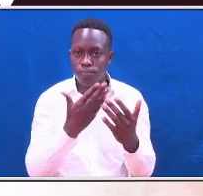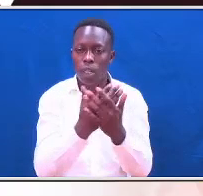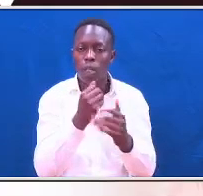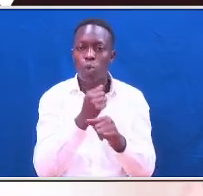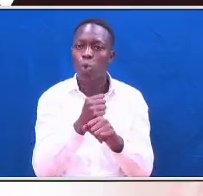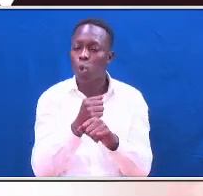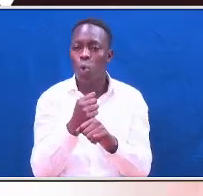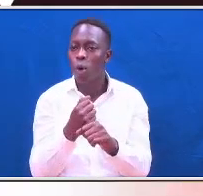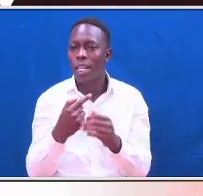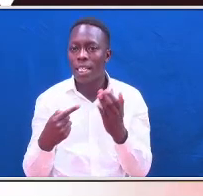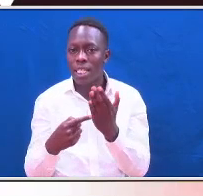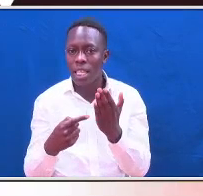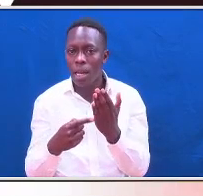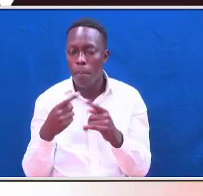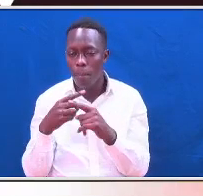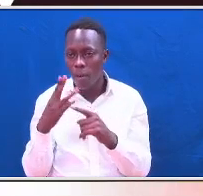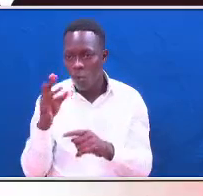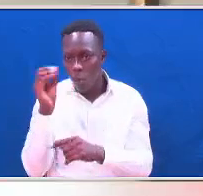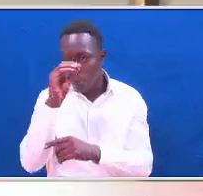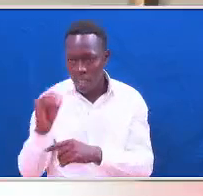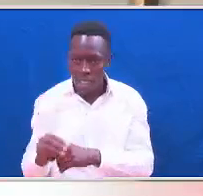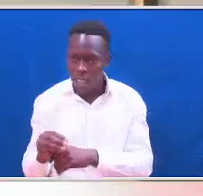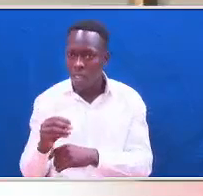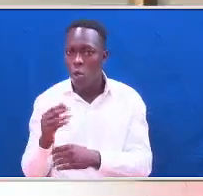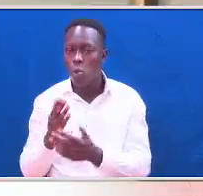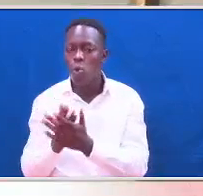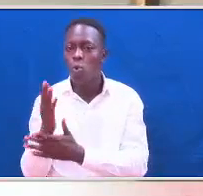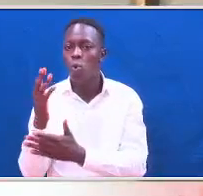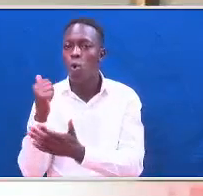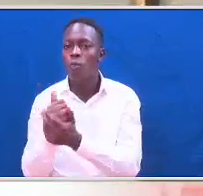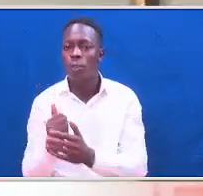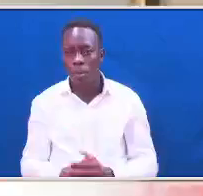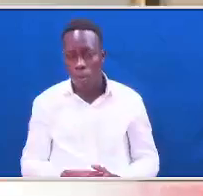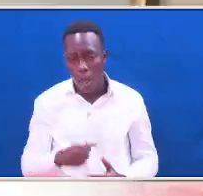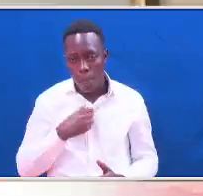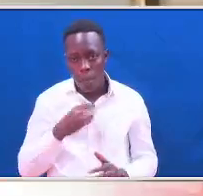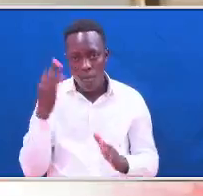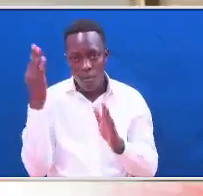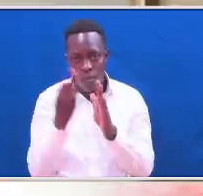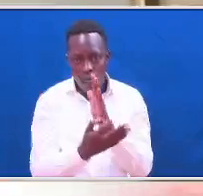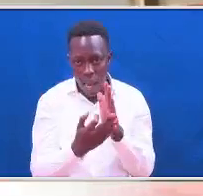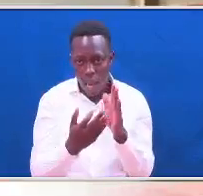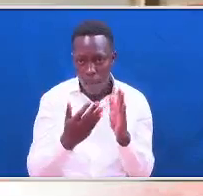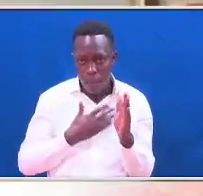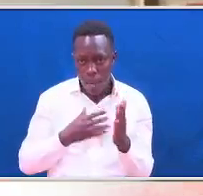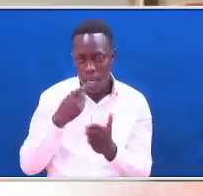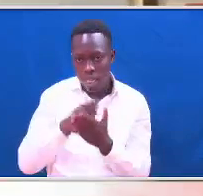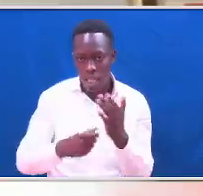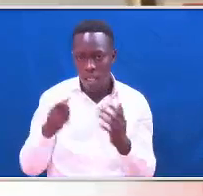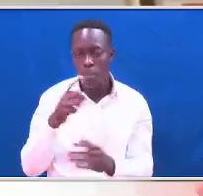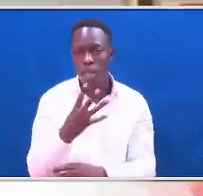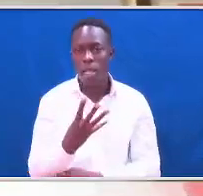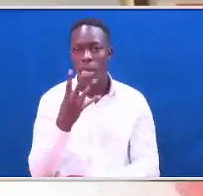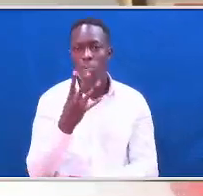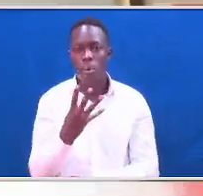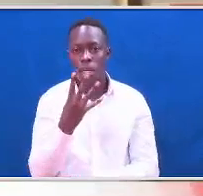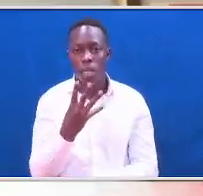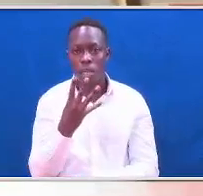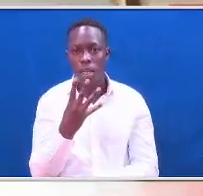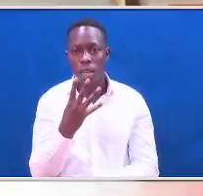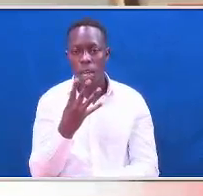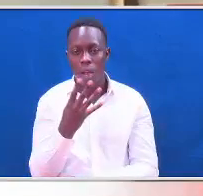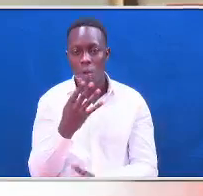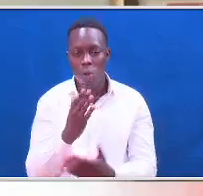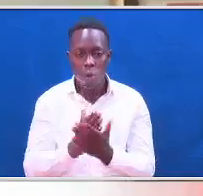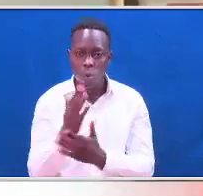while 4% filed them manually. Nili file returns zangu on April kwa cyber.